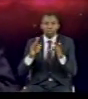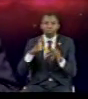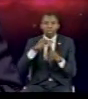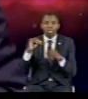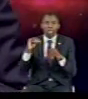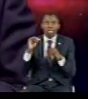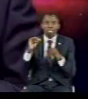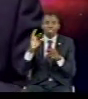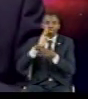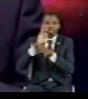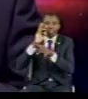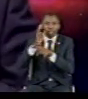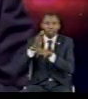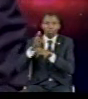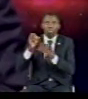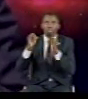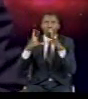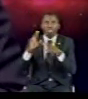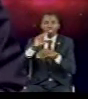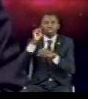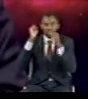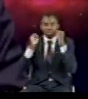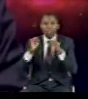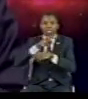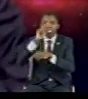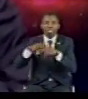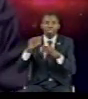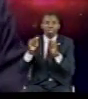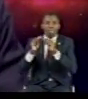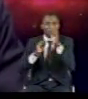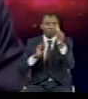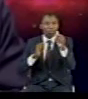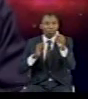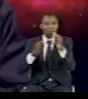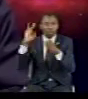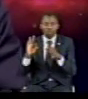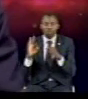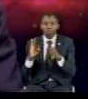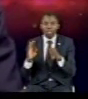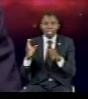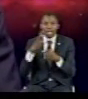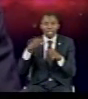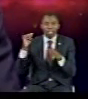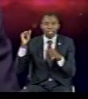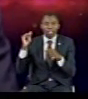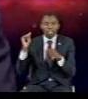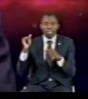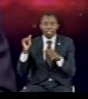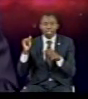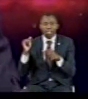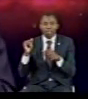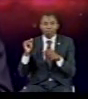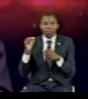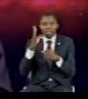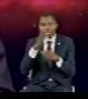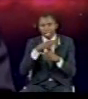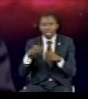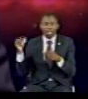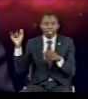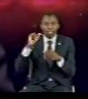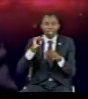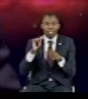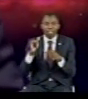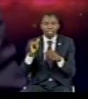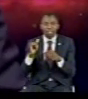off, and they shall beat their swords into plowshares, and they shall and their spears into